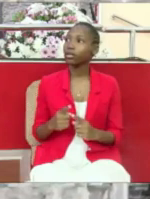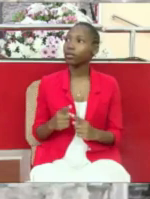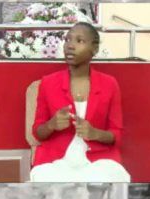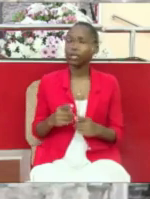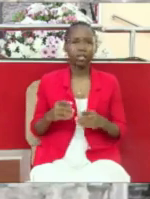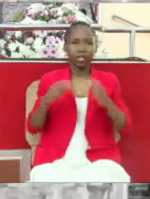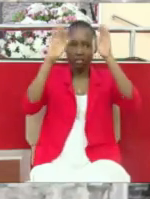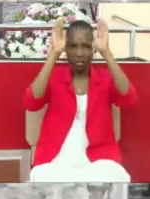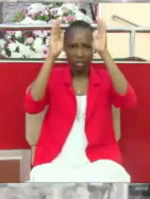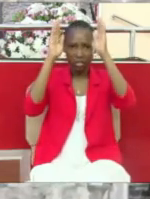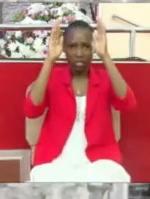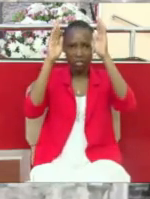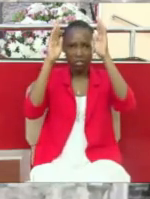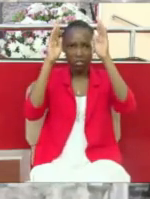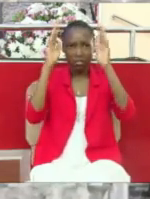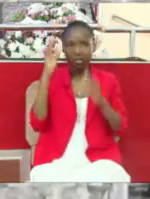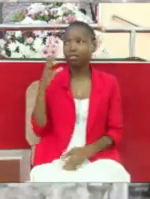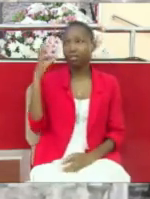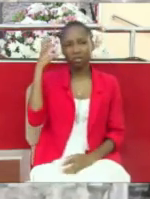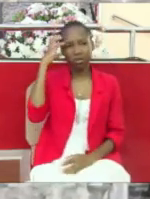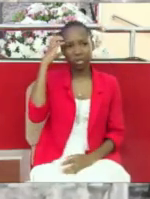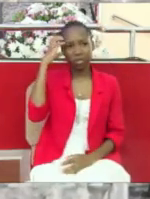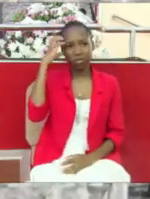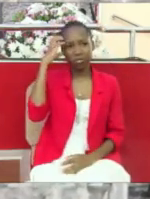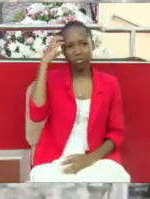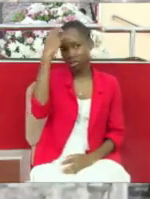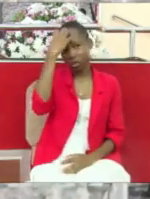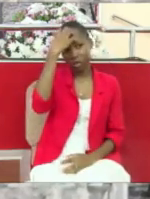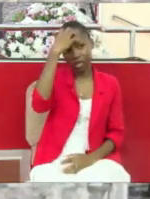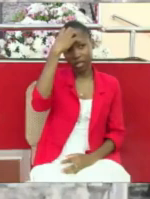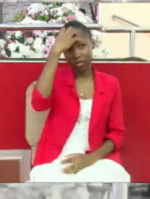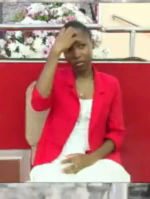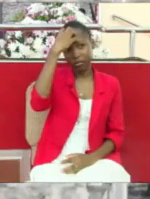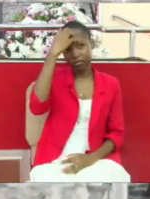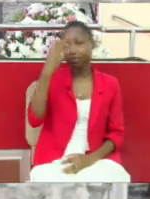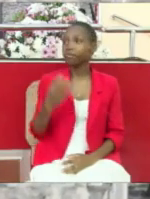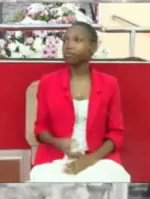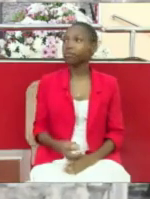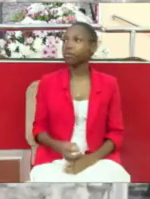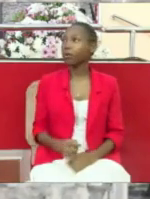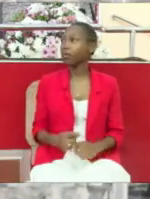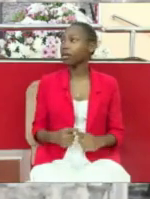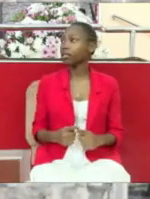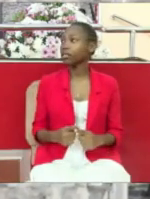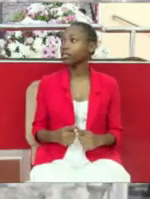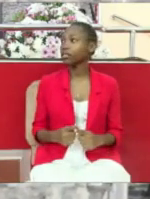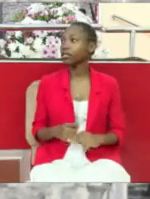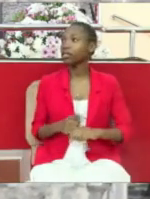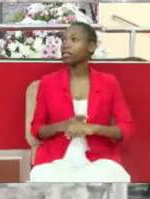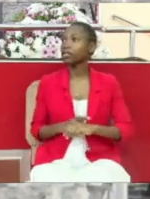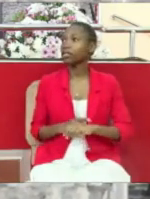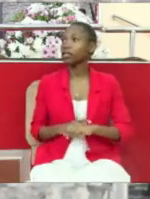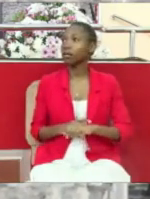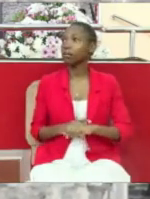stupid. Lakini kwamba punda ni wajinga. In fact, kwa kweli, once their owner gains their trust, wakati ambao wataaminika na mtu